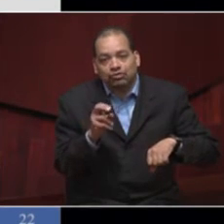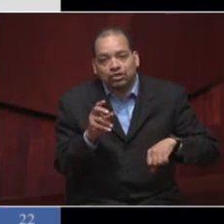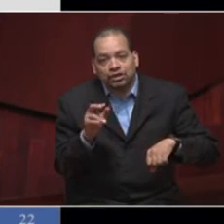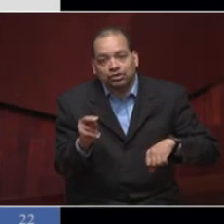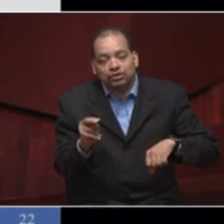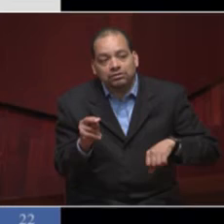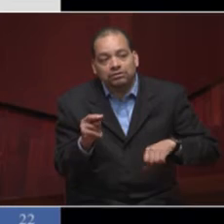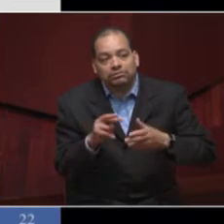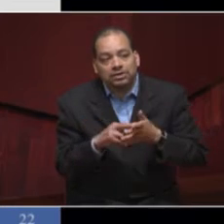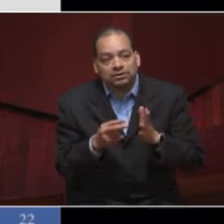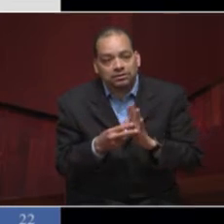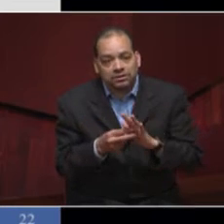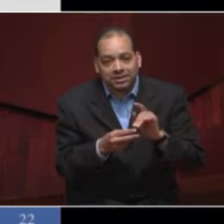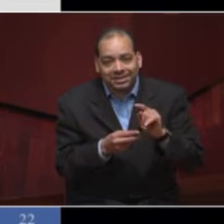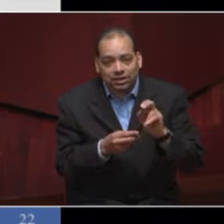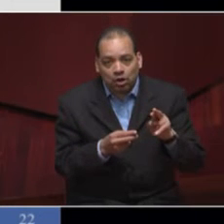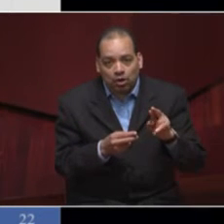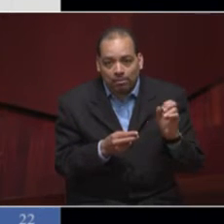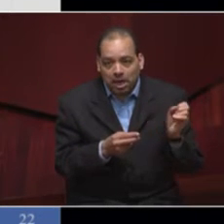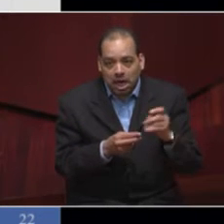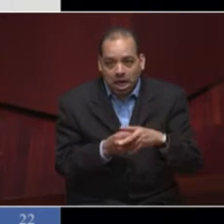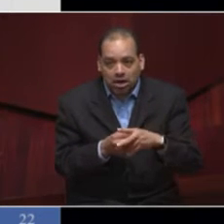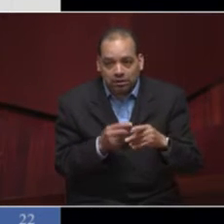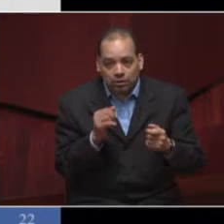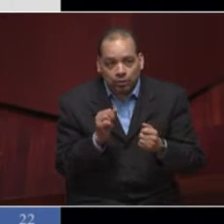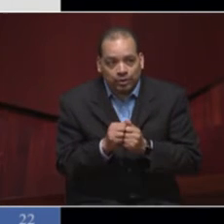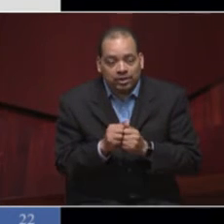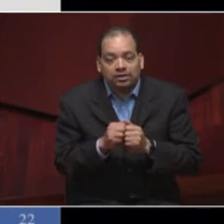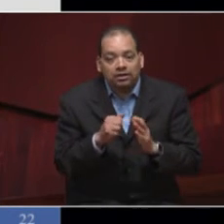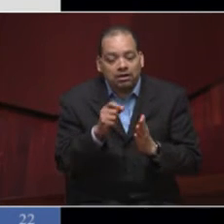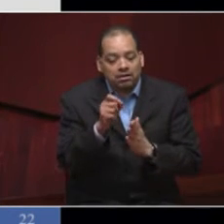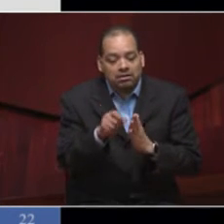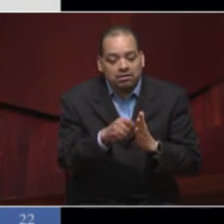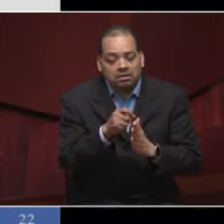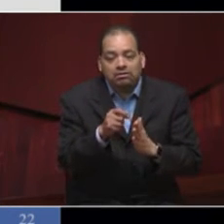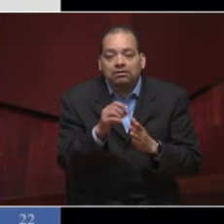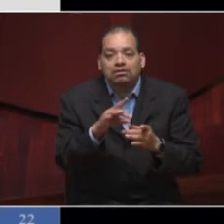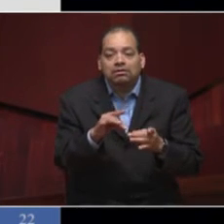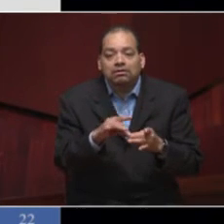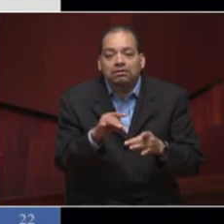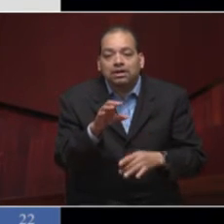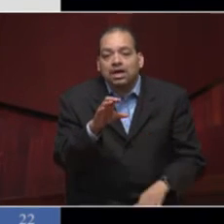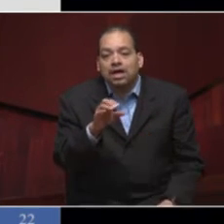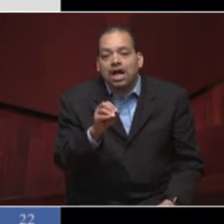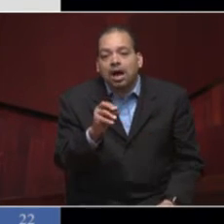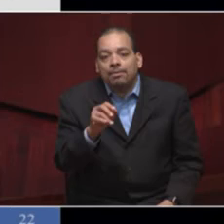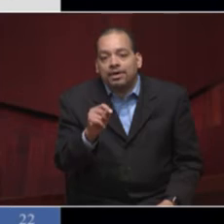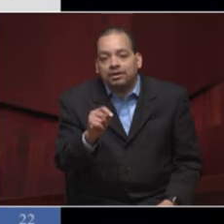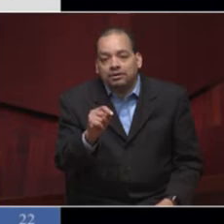draft format with a comment about why it was returned to you and why it was rejected.